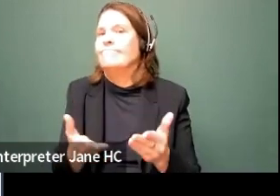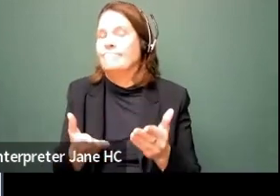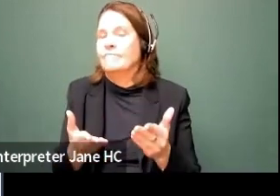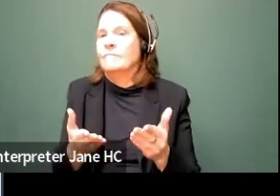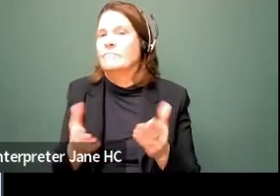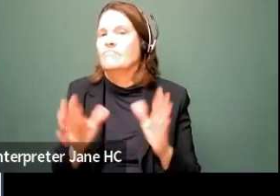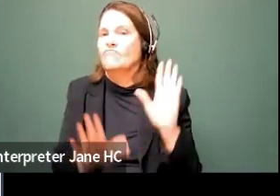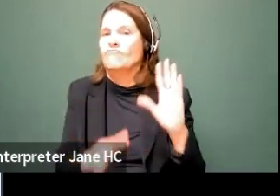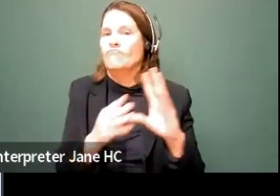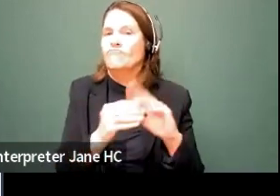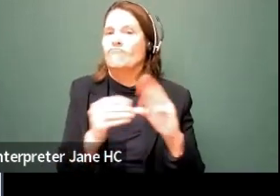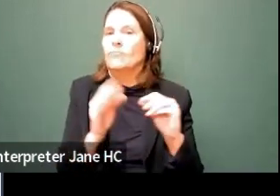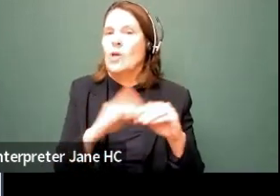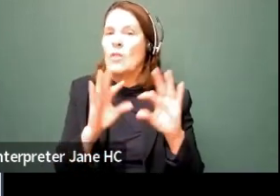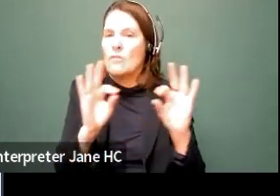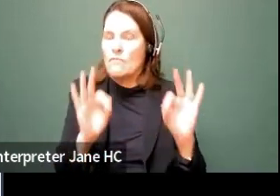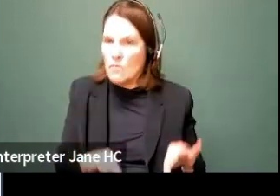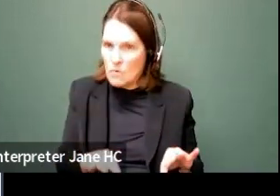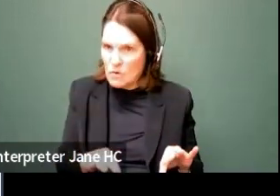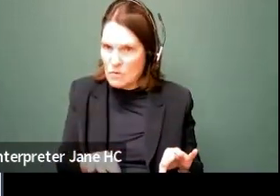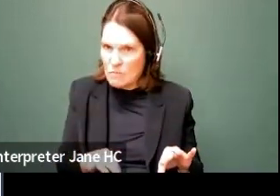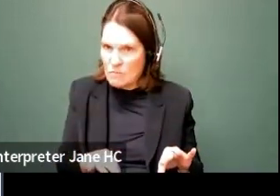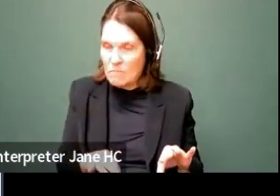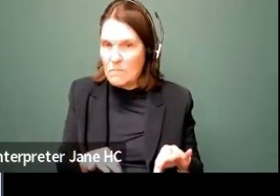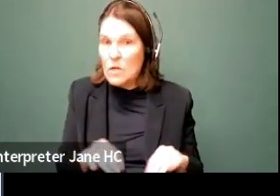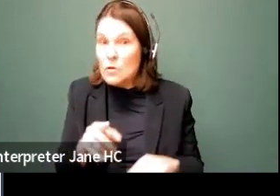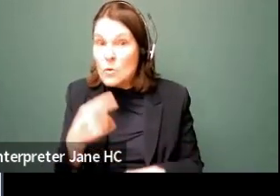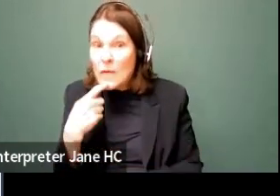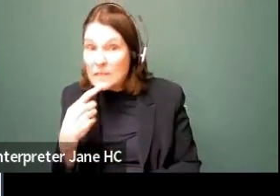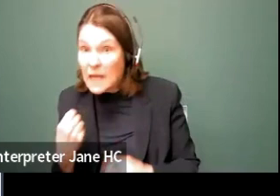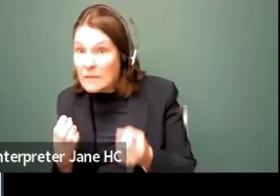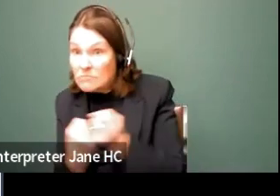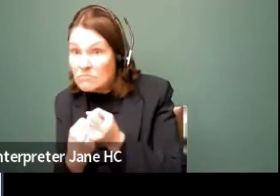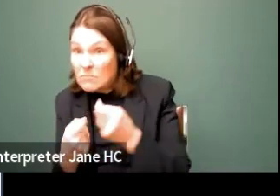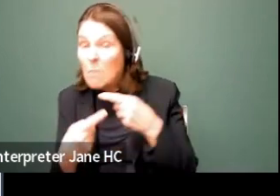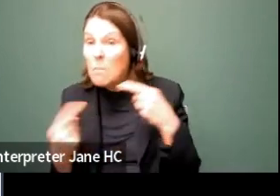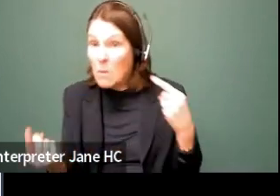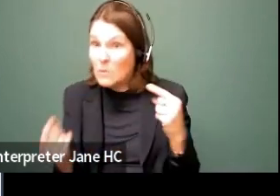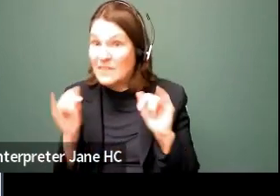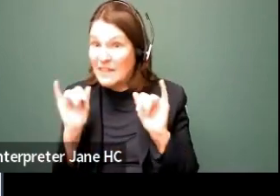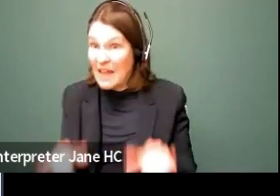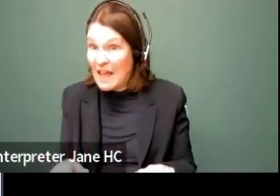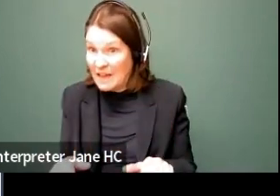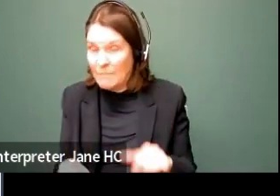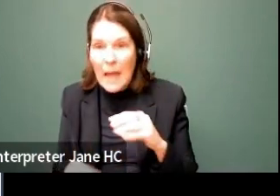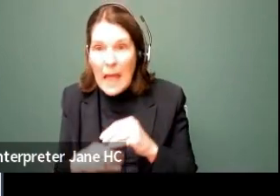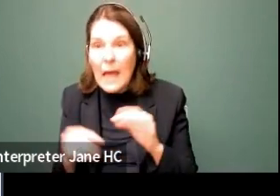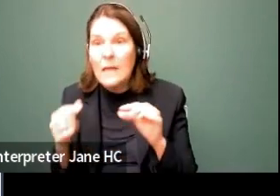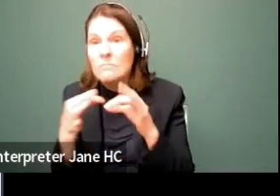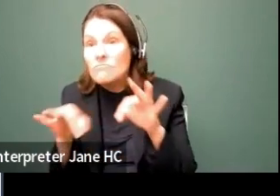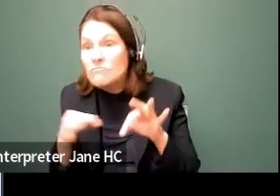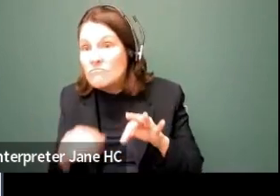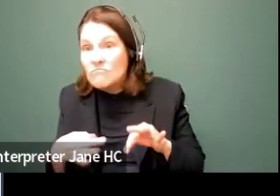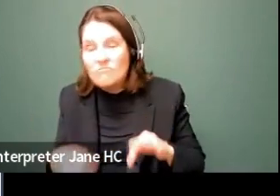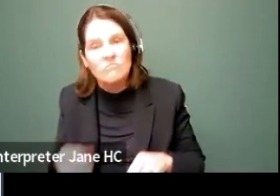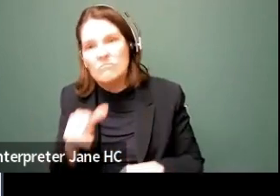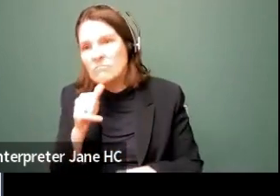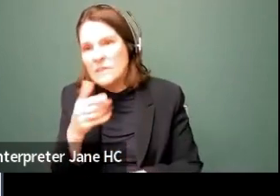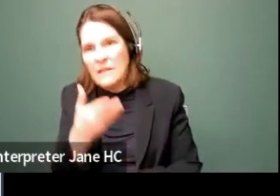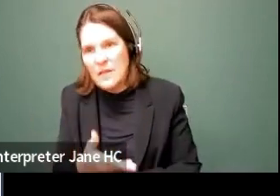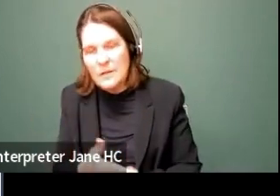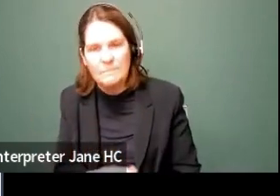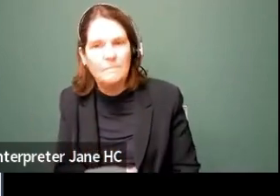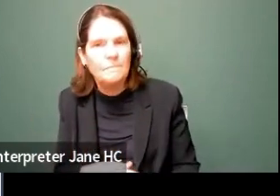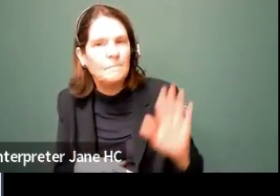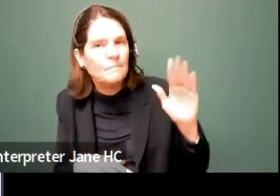will at least be able to indicate your position on a particular bill. So